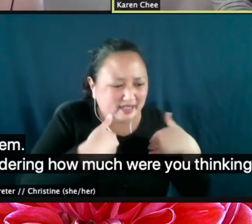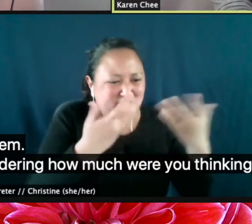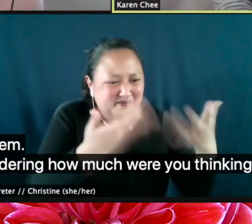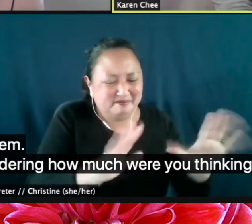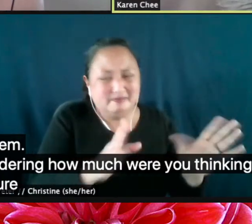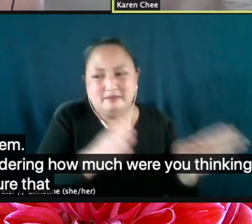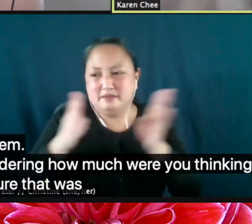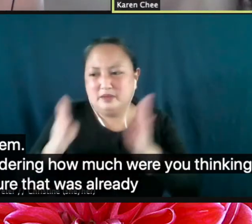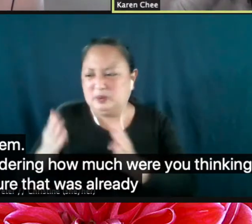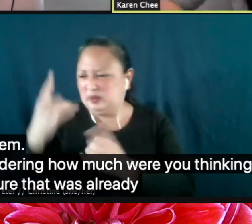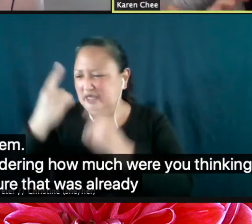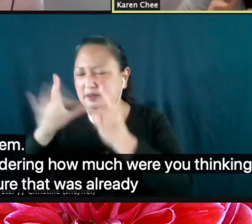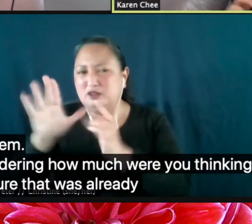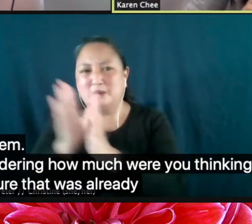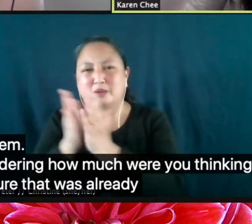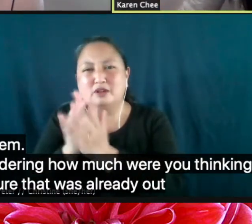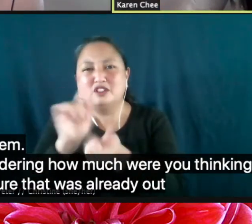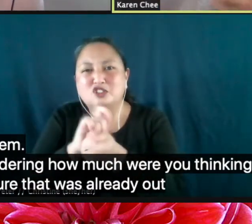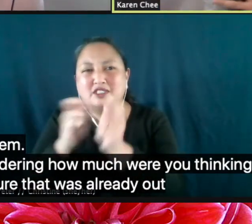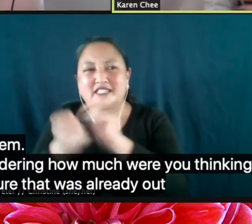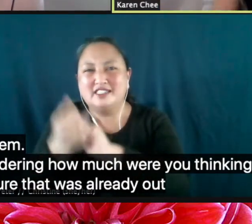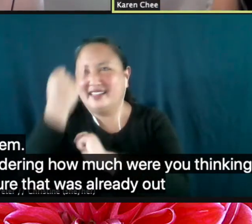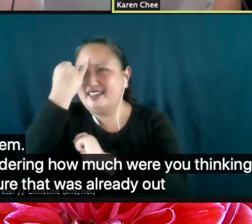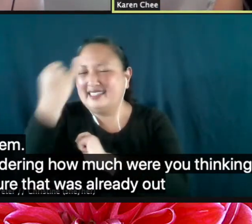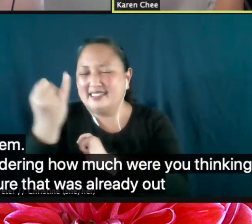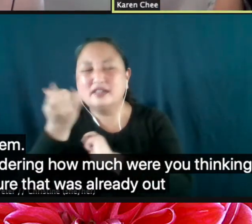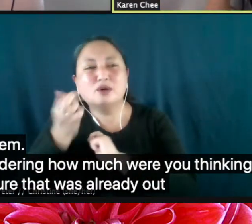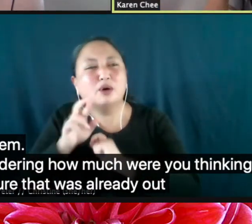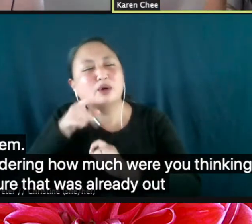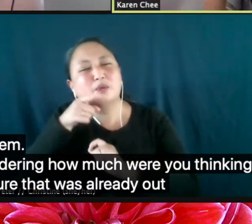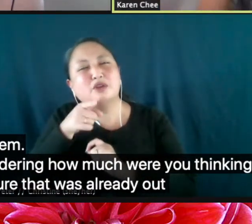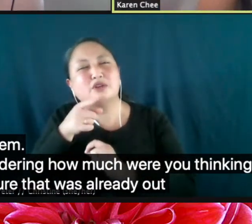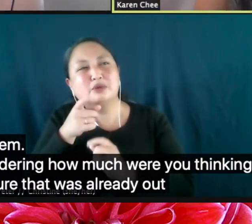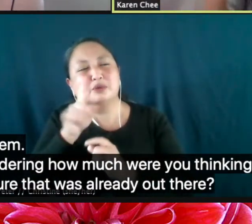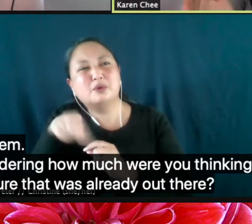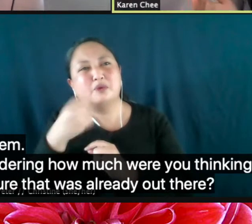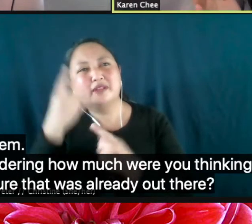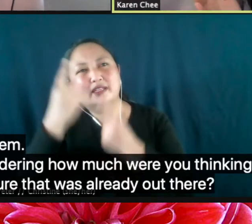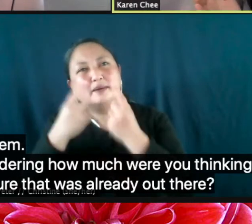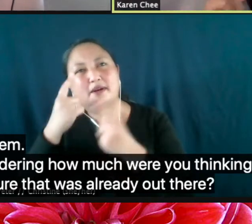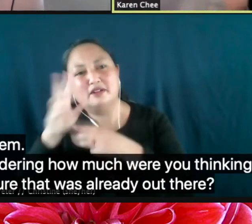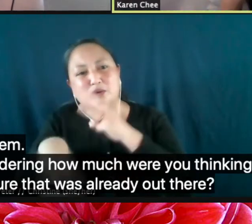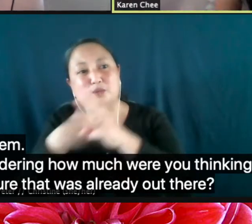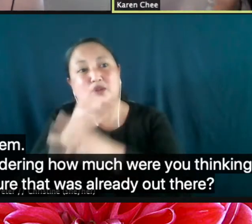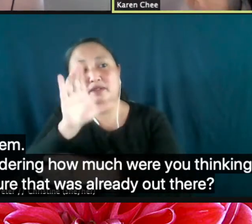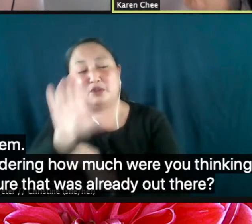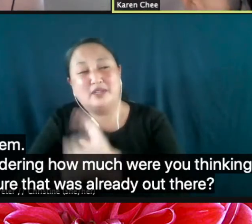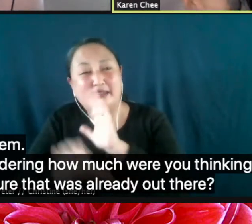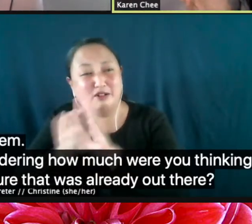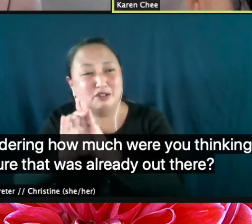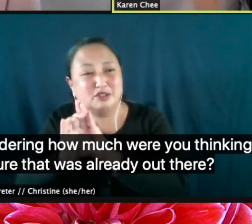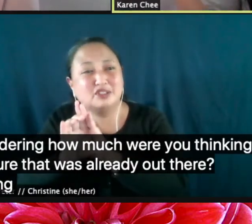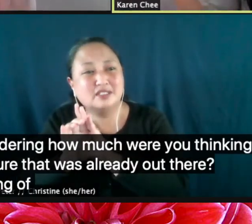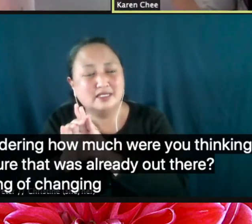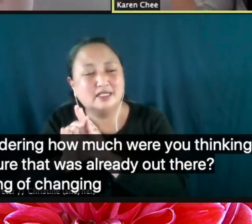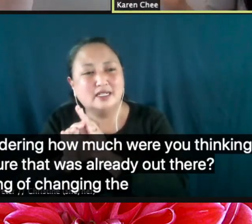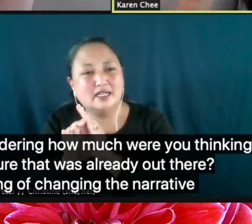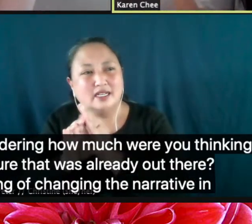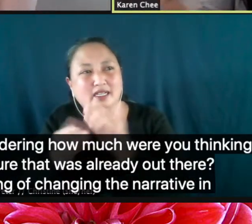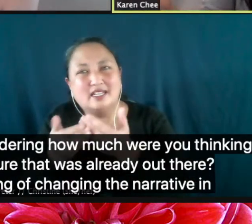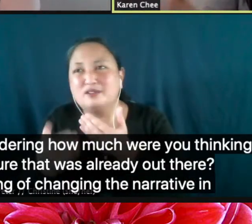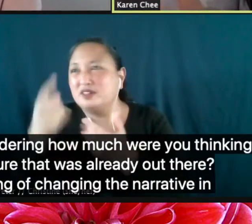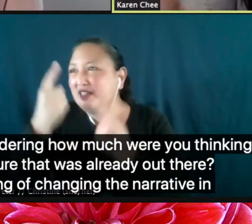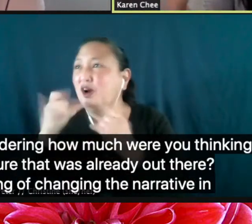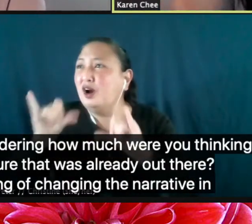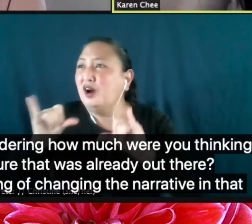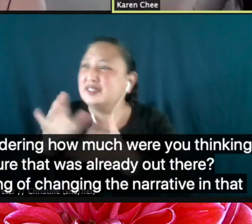um, sort of changing the narrative in that sense, or were you solely thinking about it in the world of your characters, and then afterwards being like, "Oh, how nice that